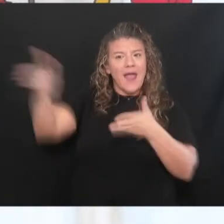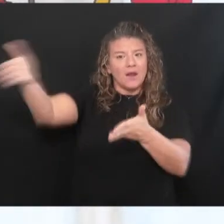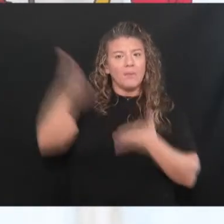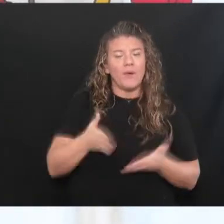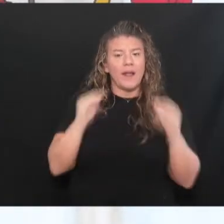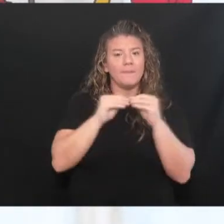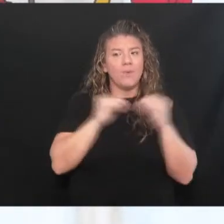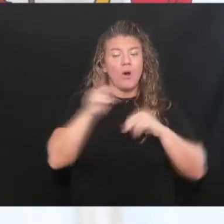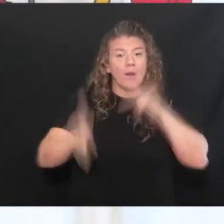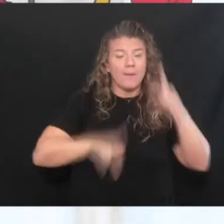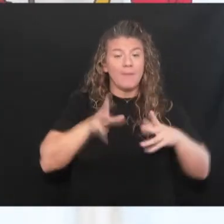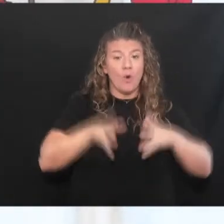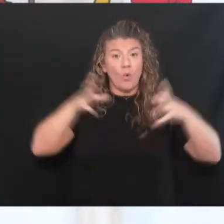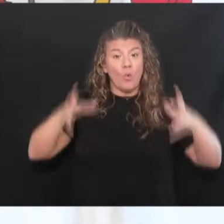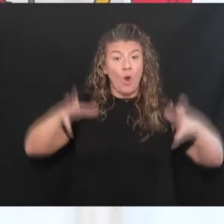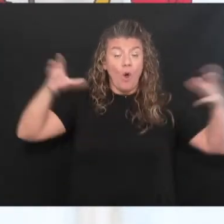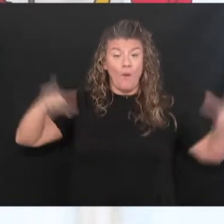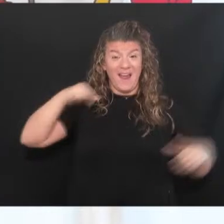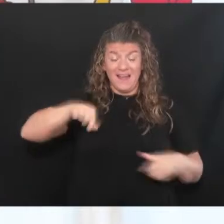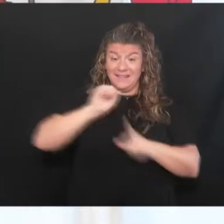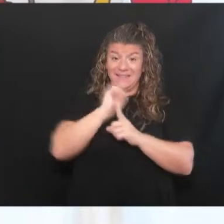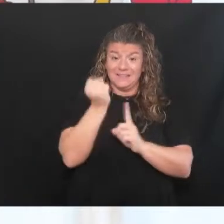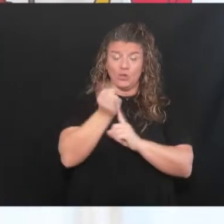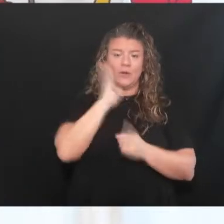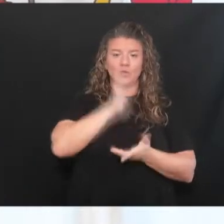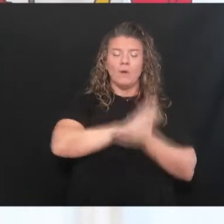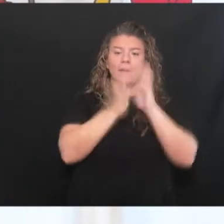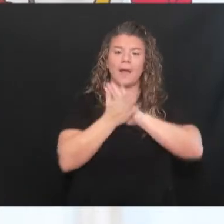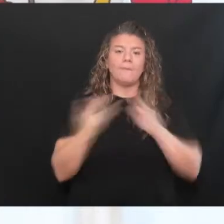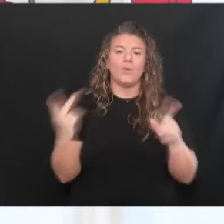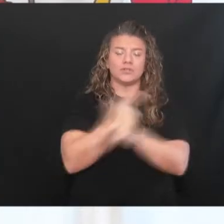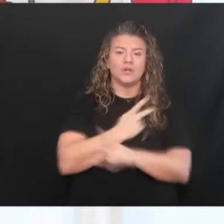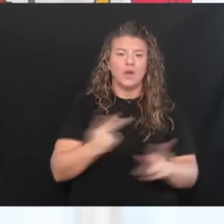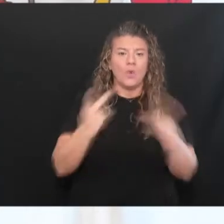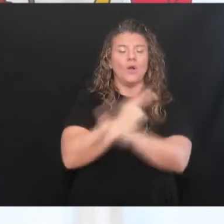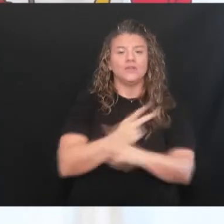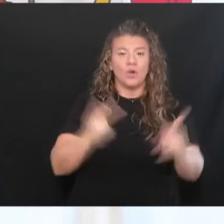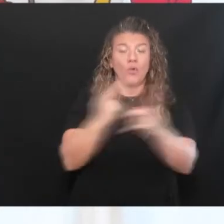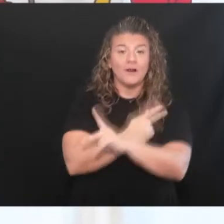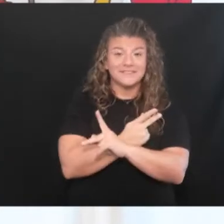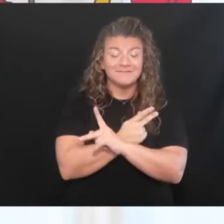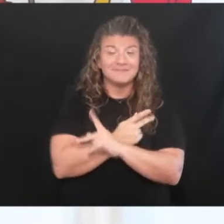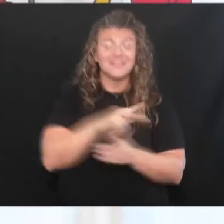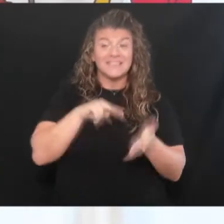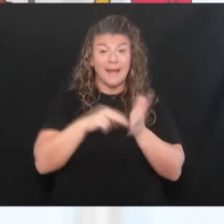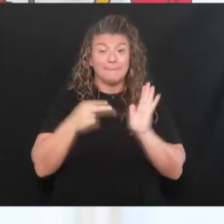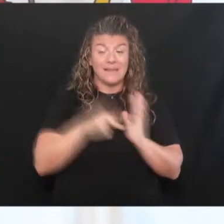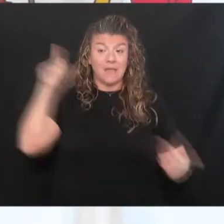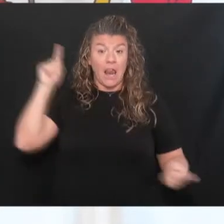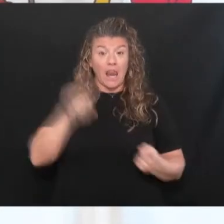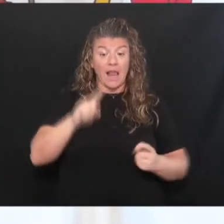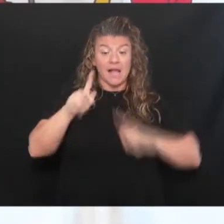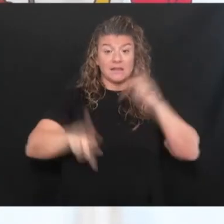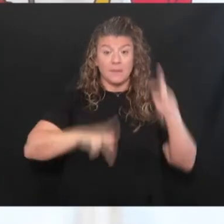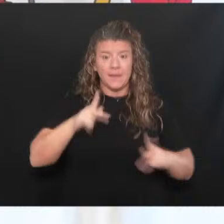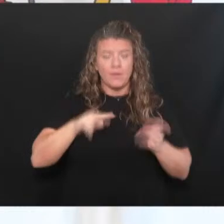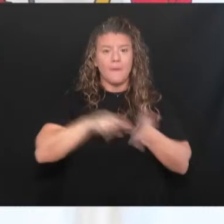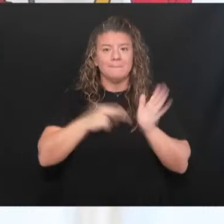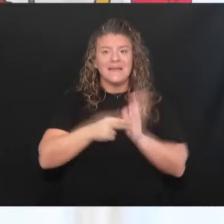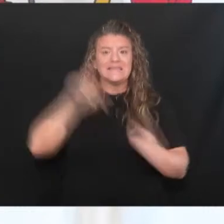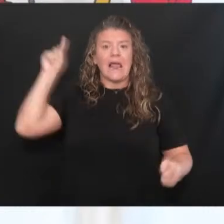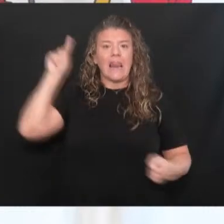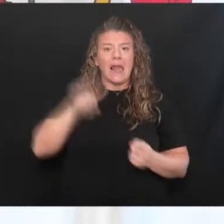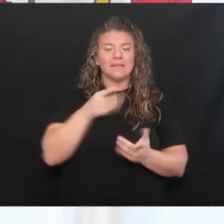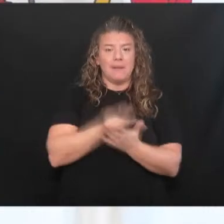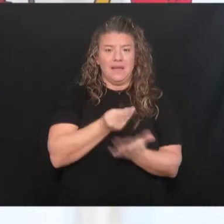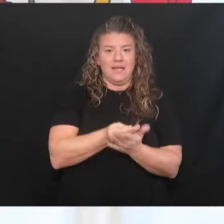start really growing, this situation will only get worse. And by less and less people, it means less and less revenue. And as